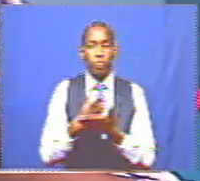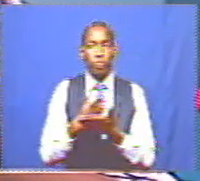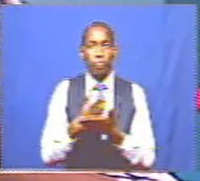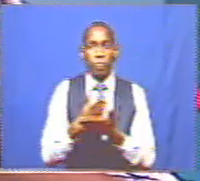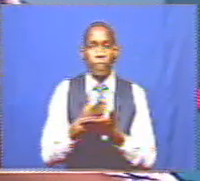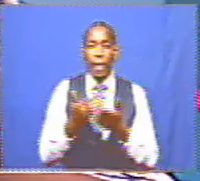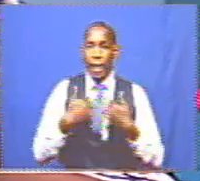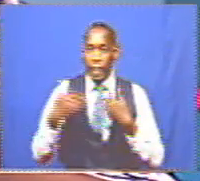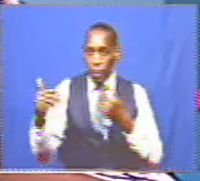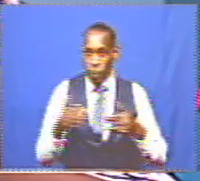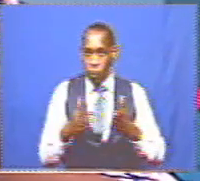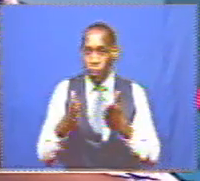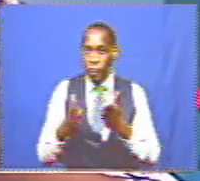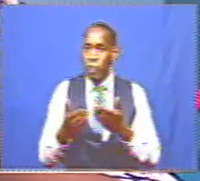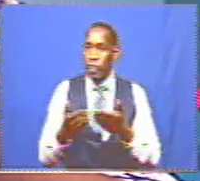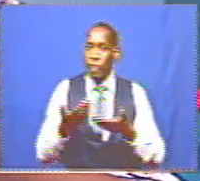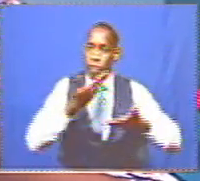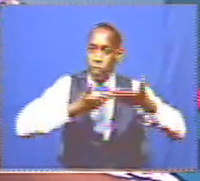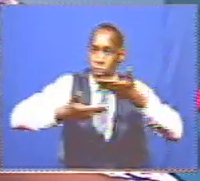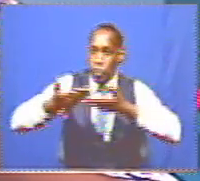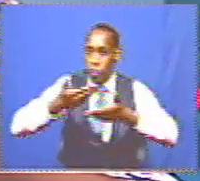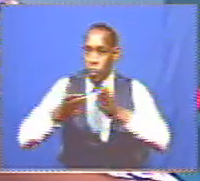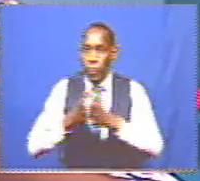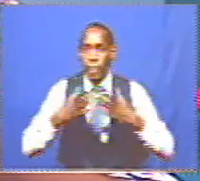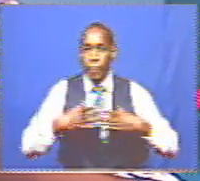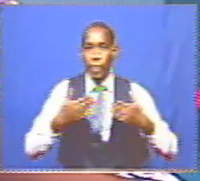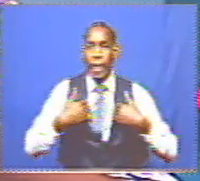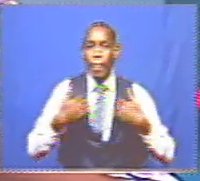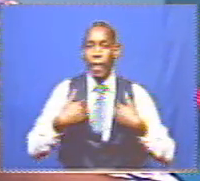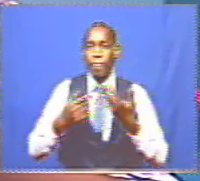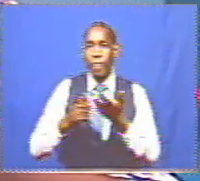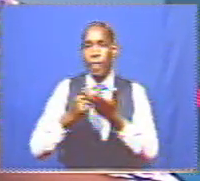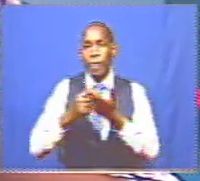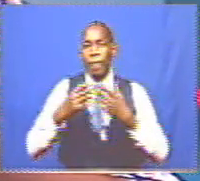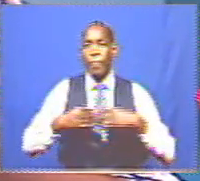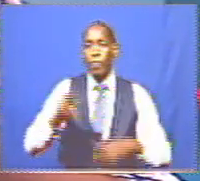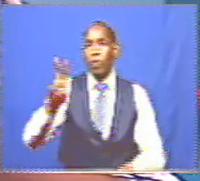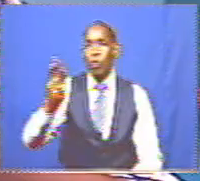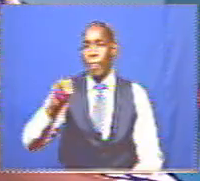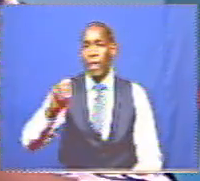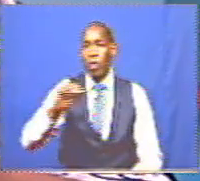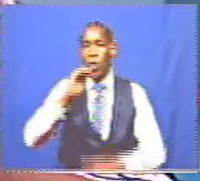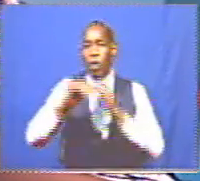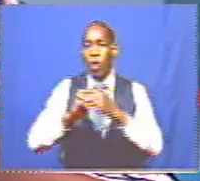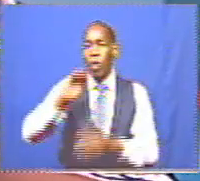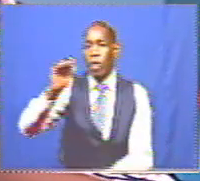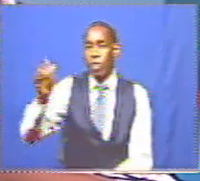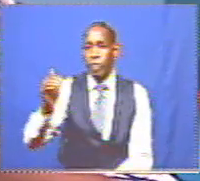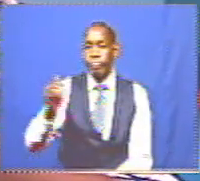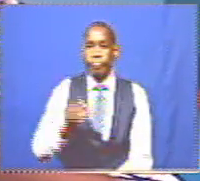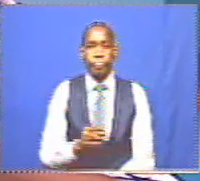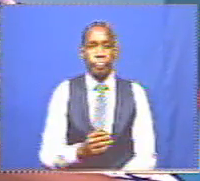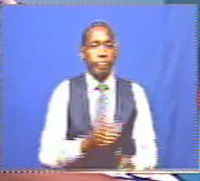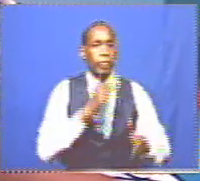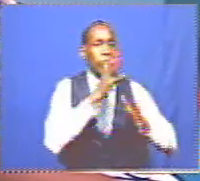Having an opportunity to talk to people. When you have a population of 2 million people in the whole county, doing one-on-one is